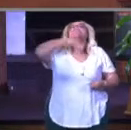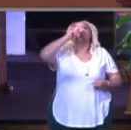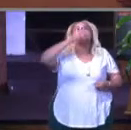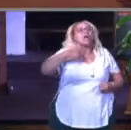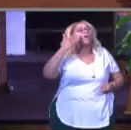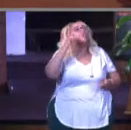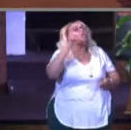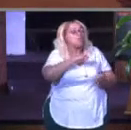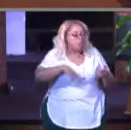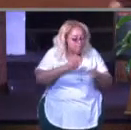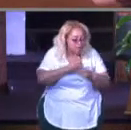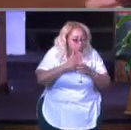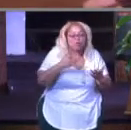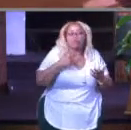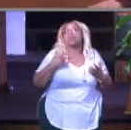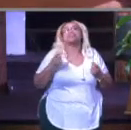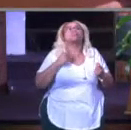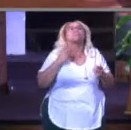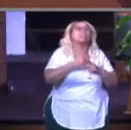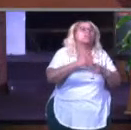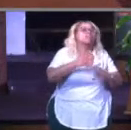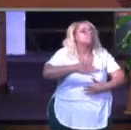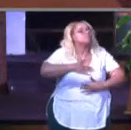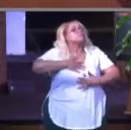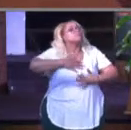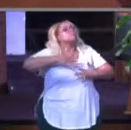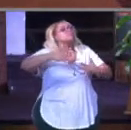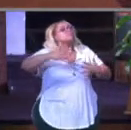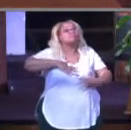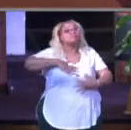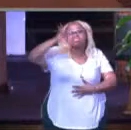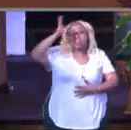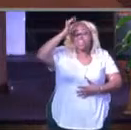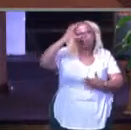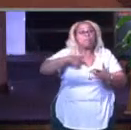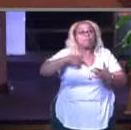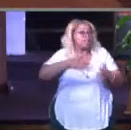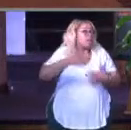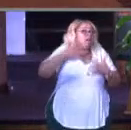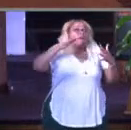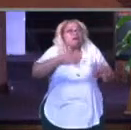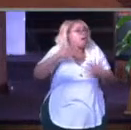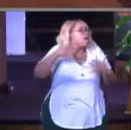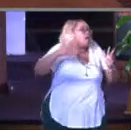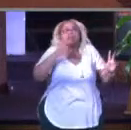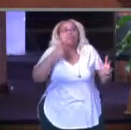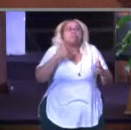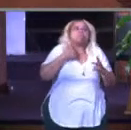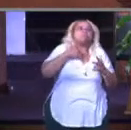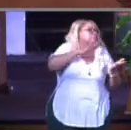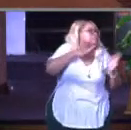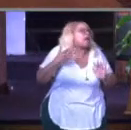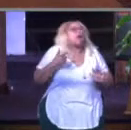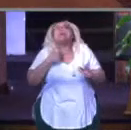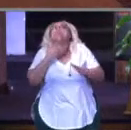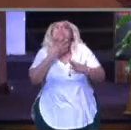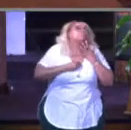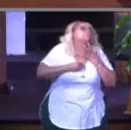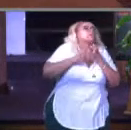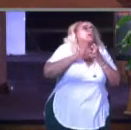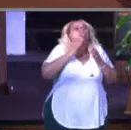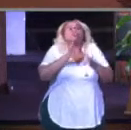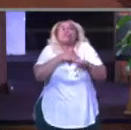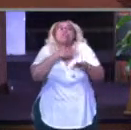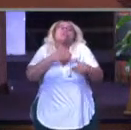the Lord will make a way. All I have to do is keep breathing. The enemy wants me to hyperventilate. The enemy wants me to suffocate. The enemy wants me to